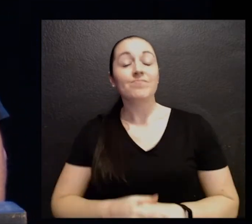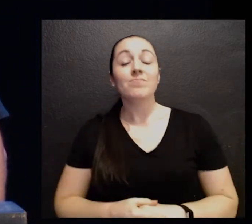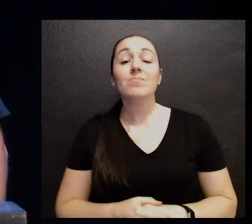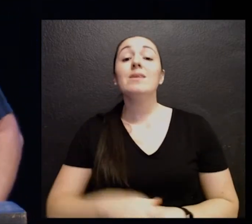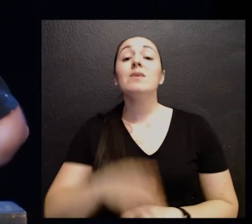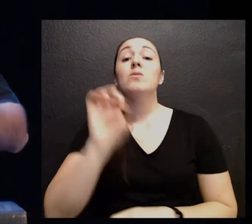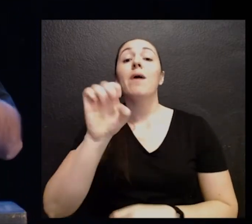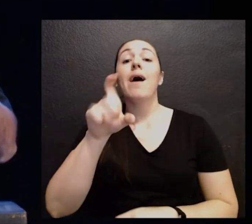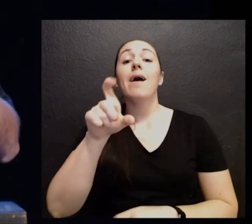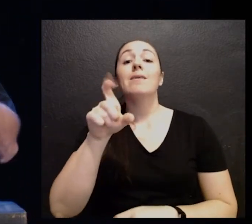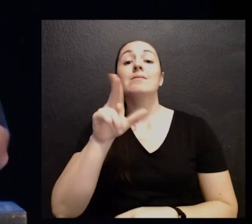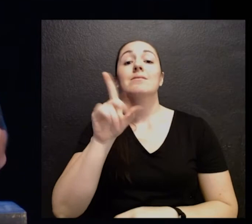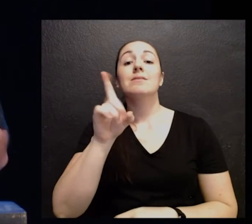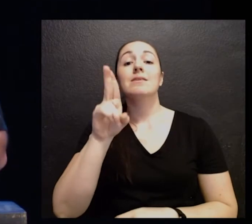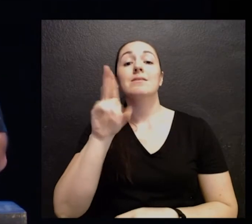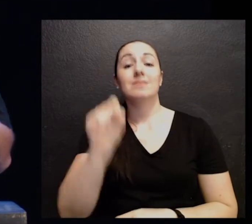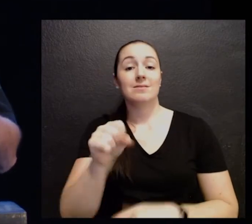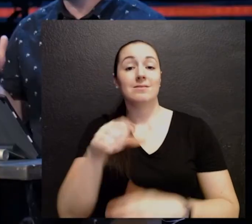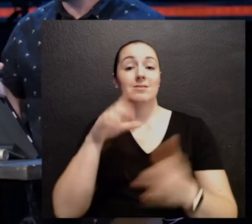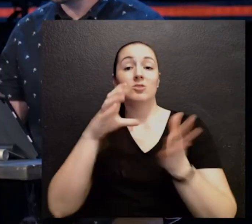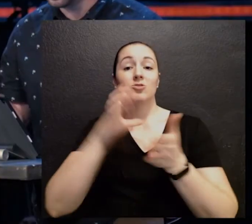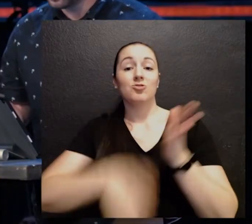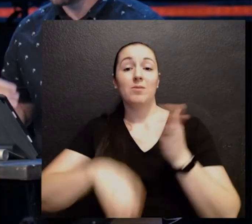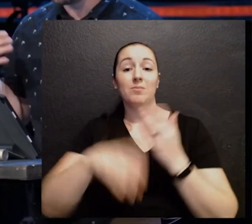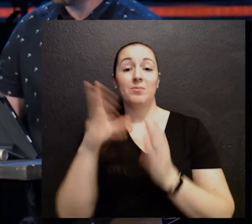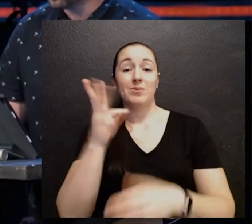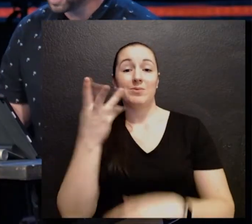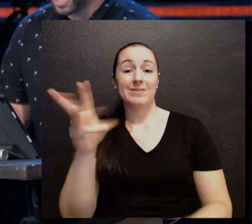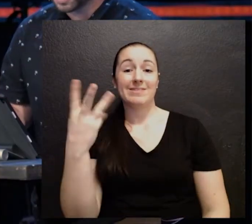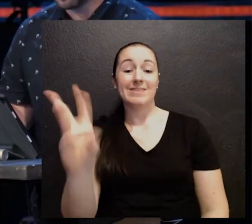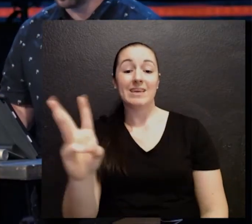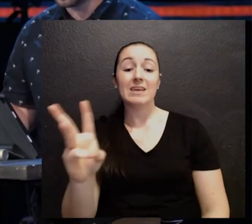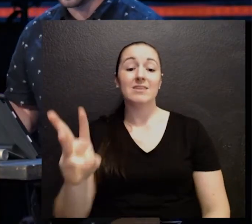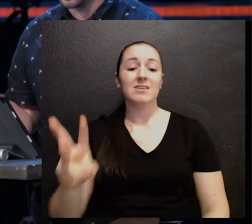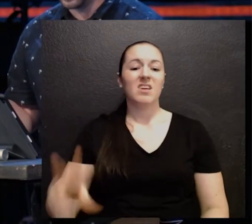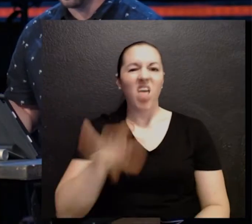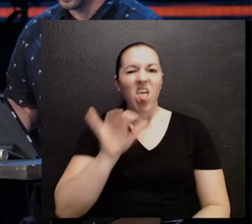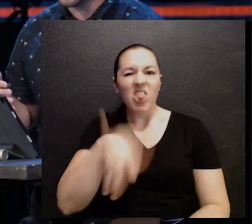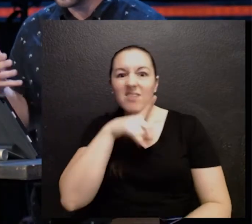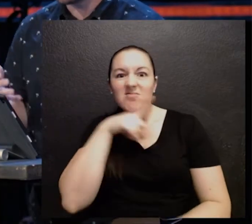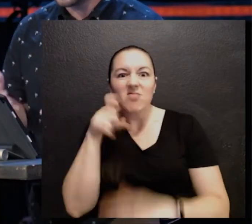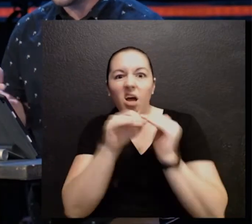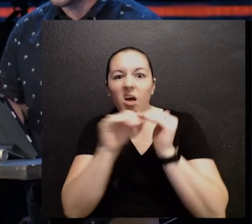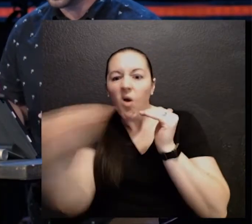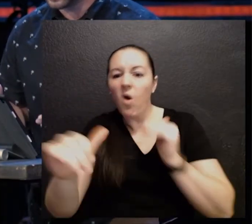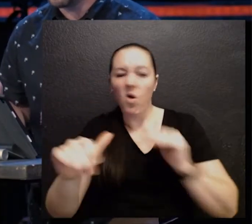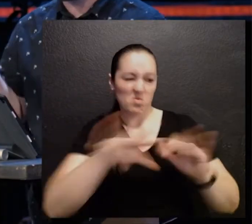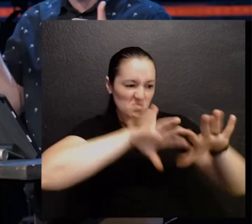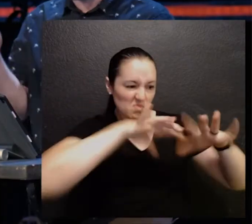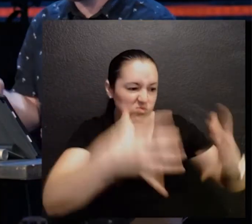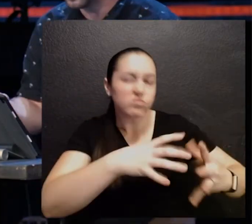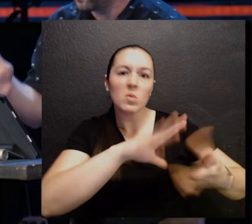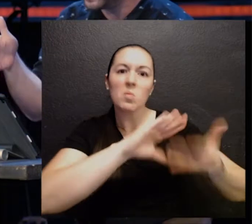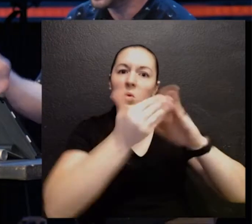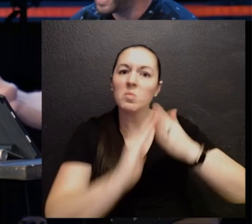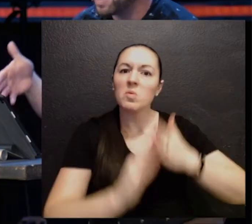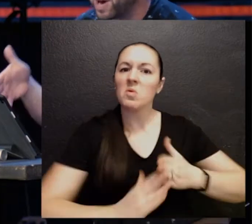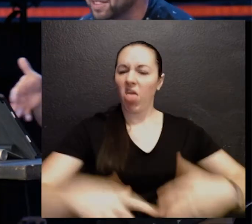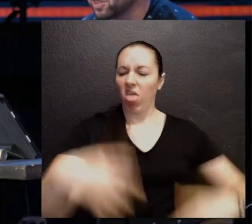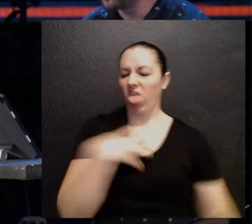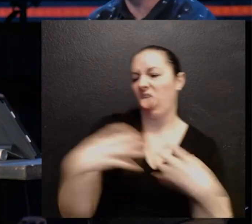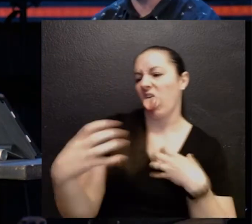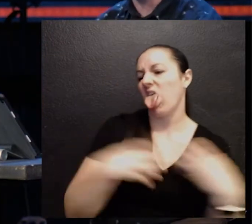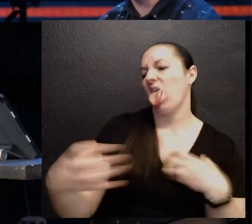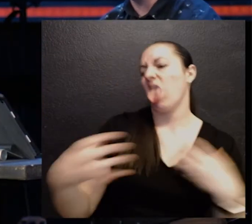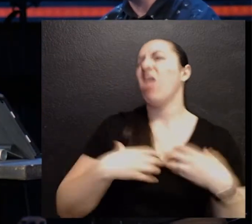16. In the desert, the whole community grumbled against Moses and Aaron. And the Israelites said to them, "If only we died